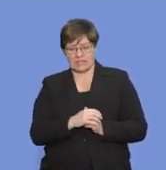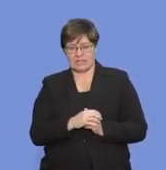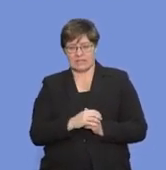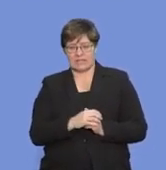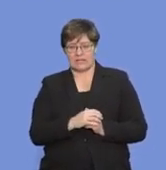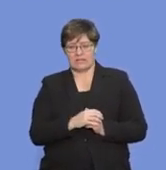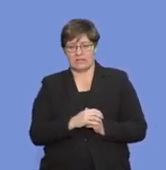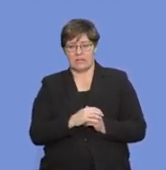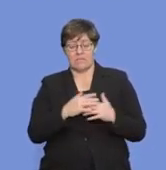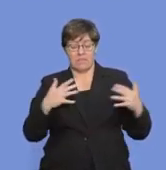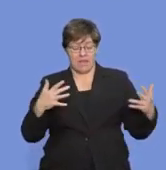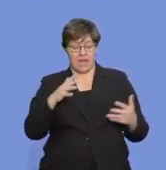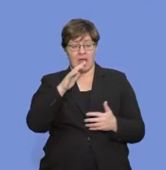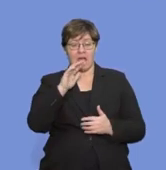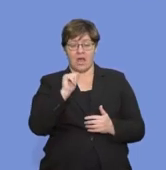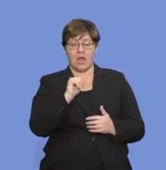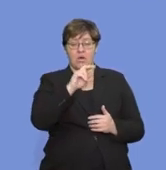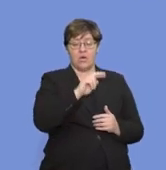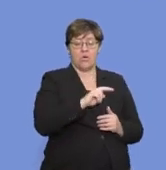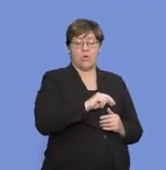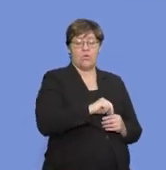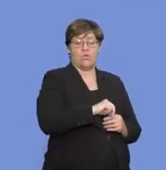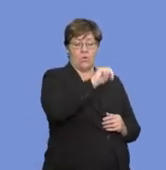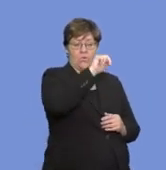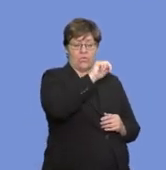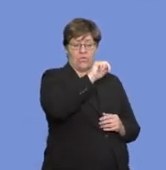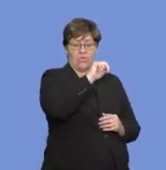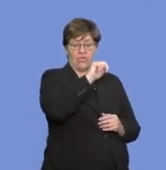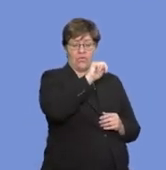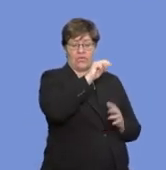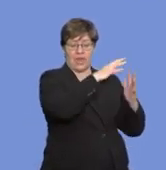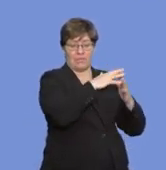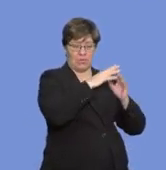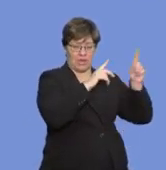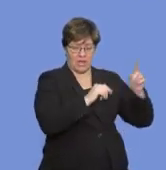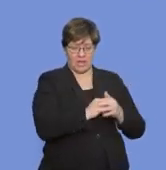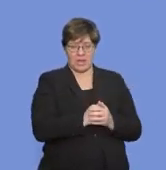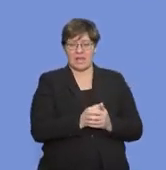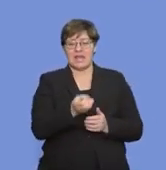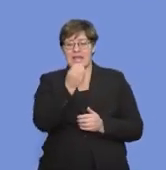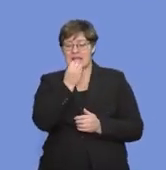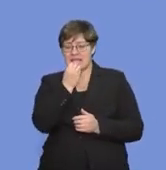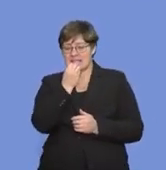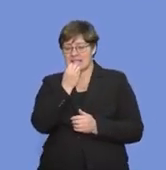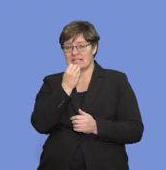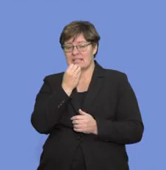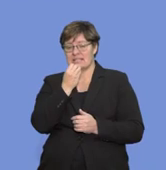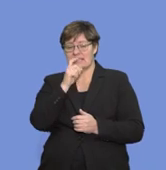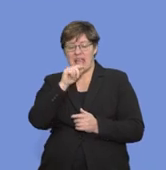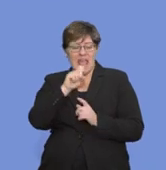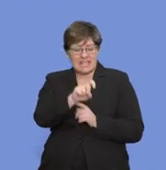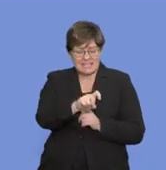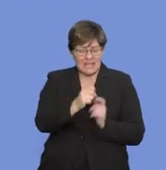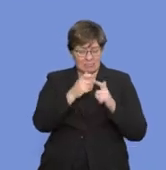a look here, we can see, so there's the giant armadillo on the North American continent, the giant anteater on the